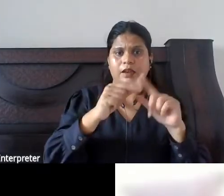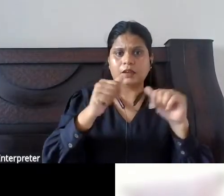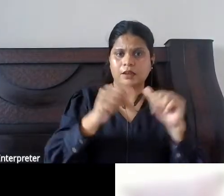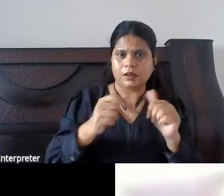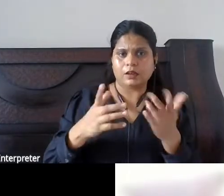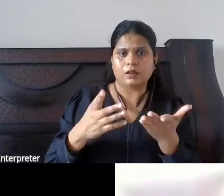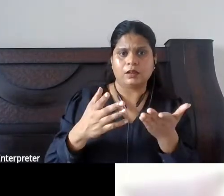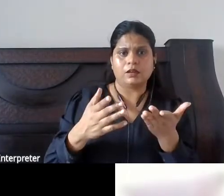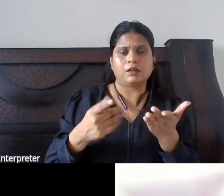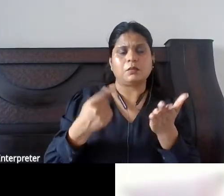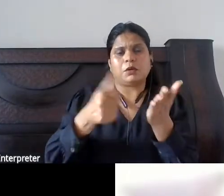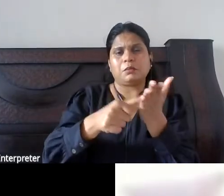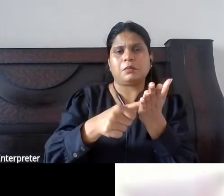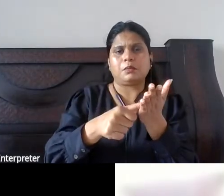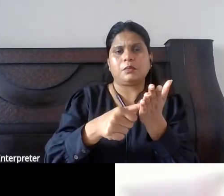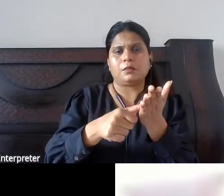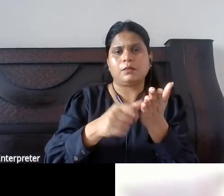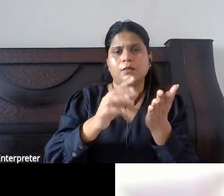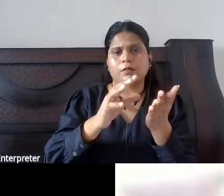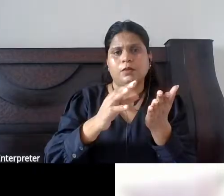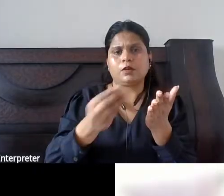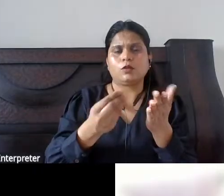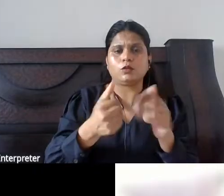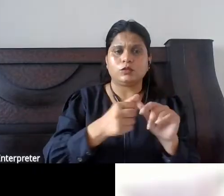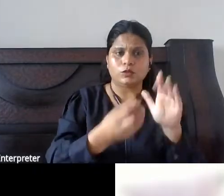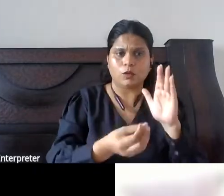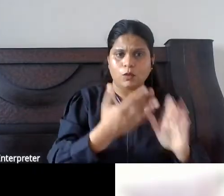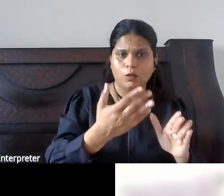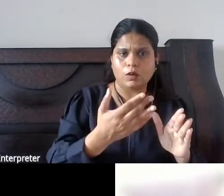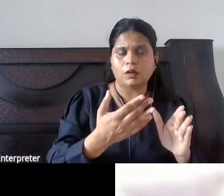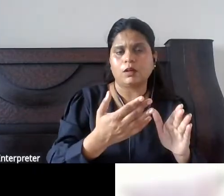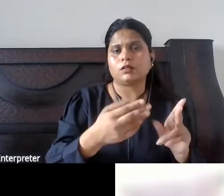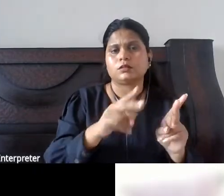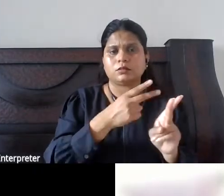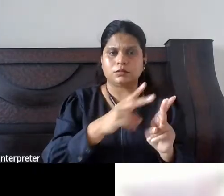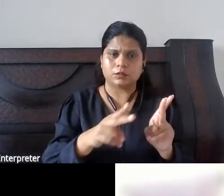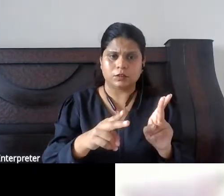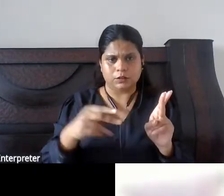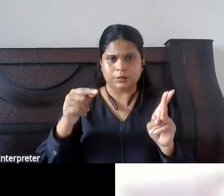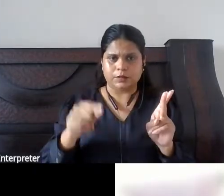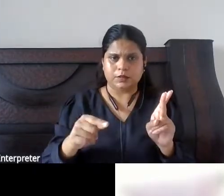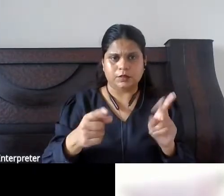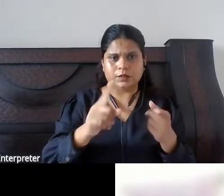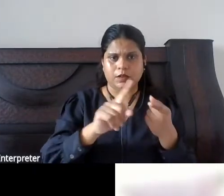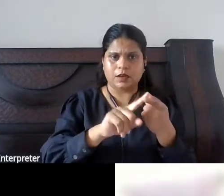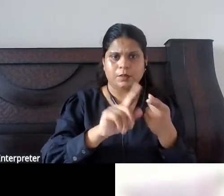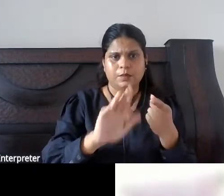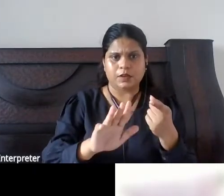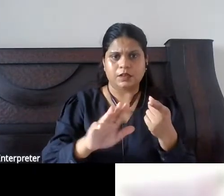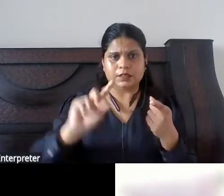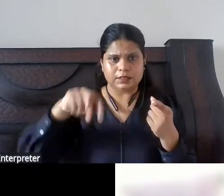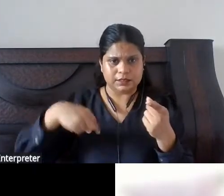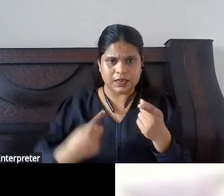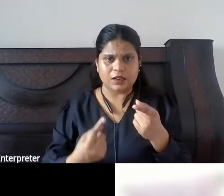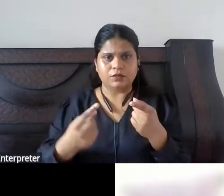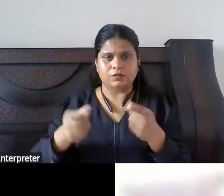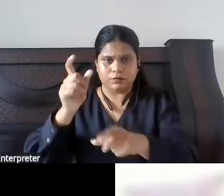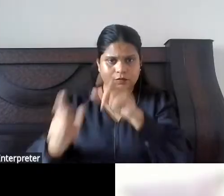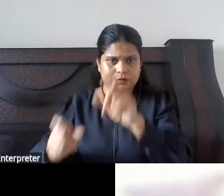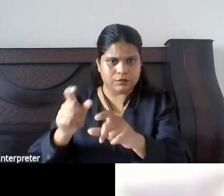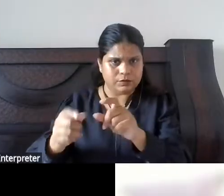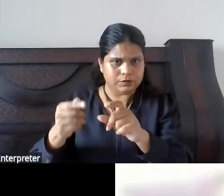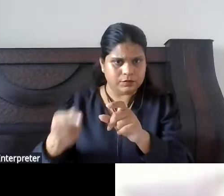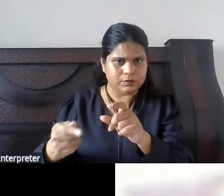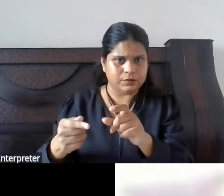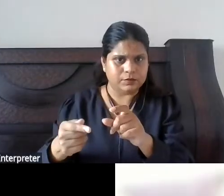forged by some organization or some lobbying is happening. So that's also a threat of self-enumeration that's there. So how do they